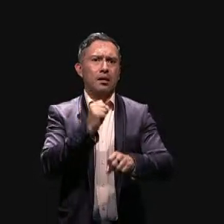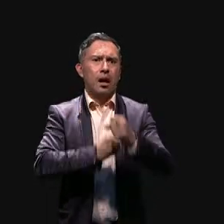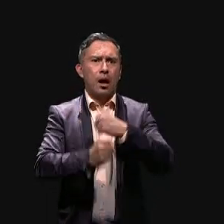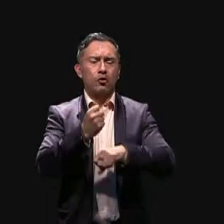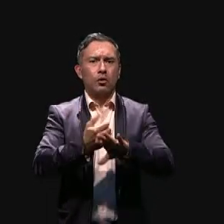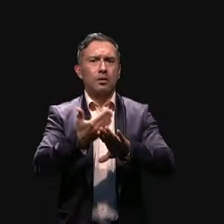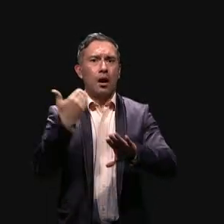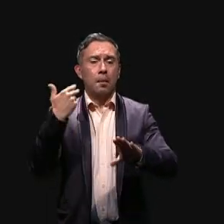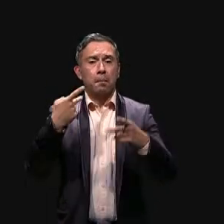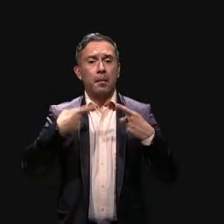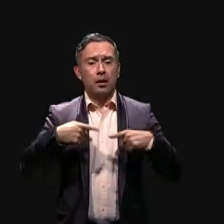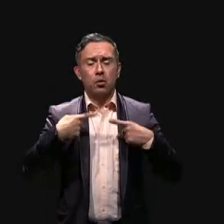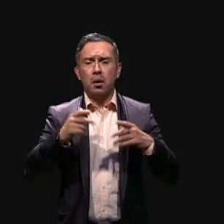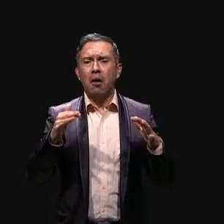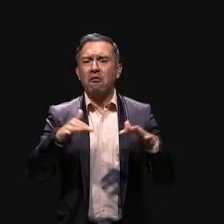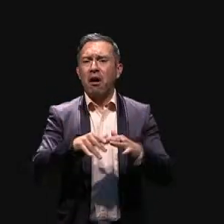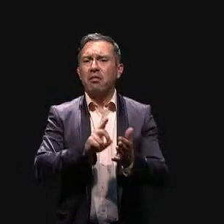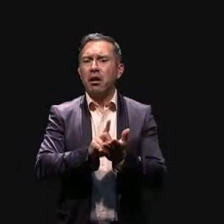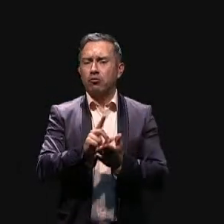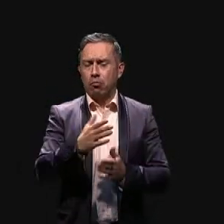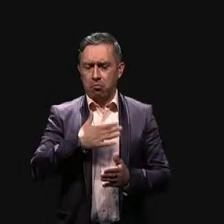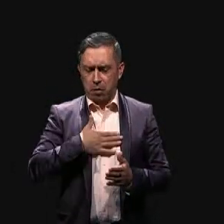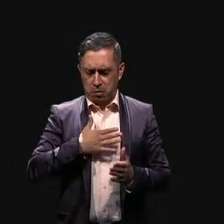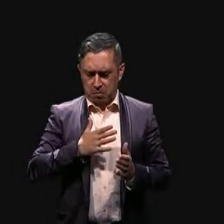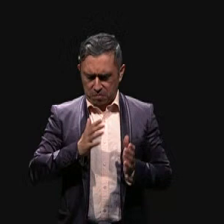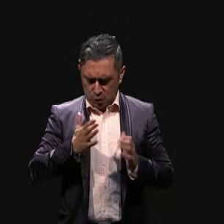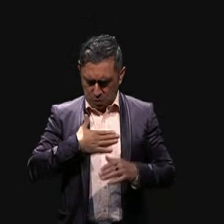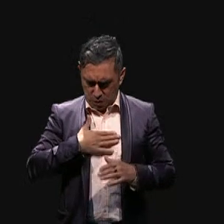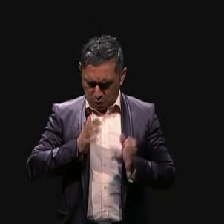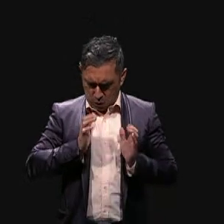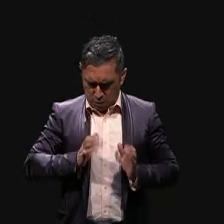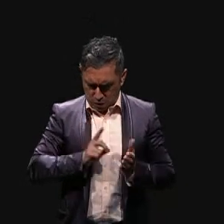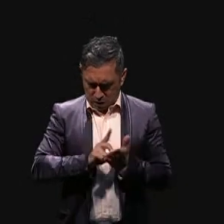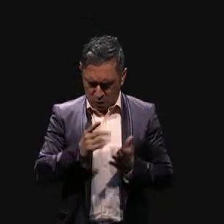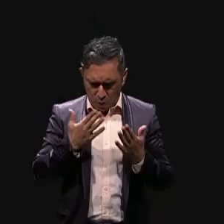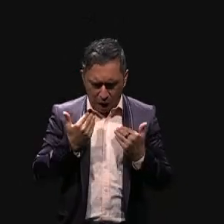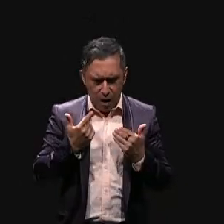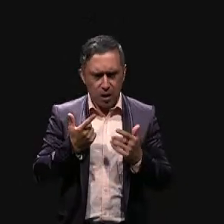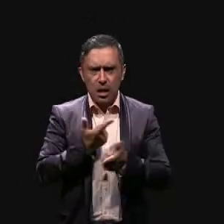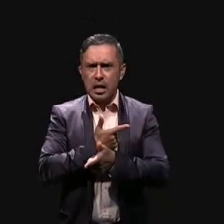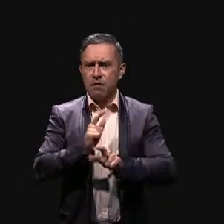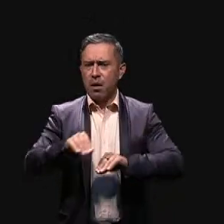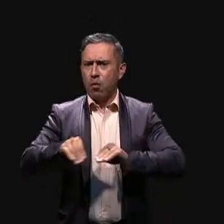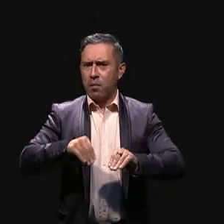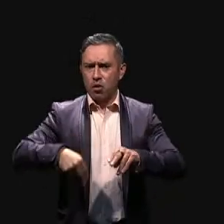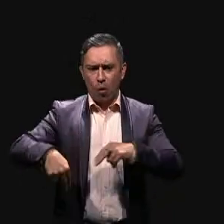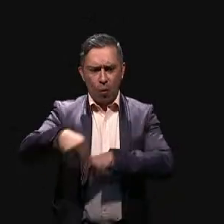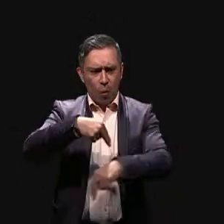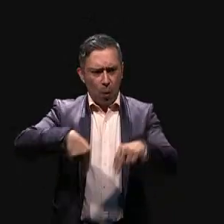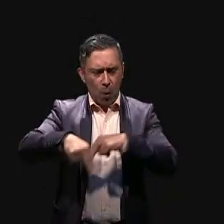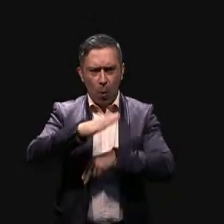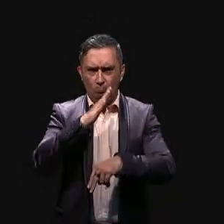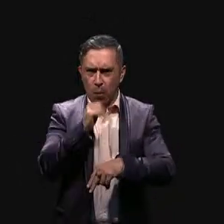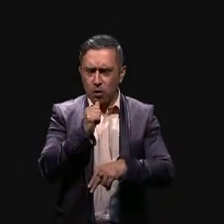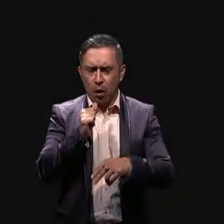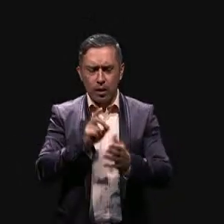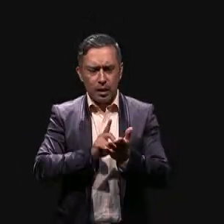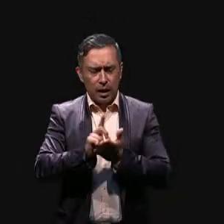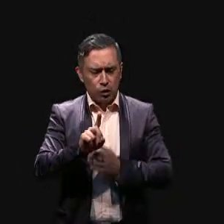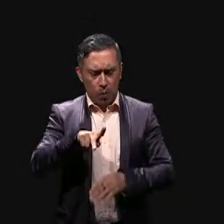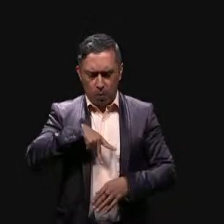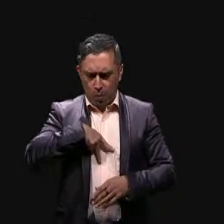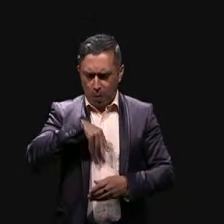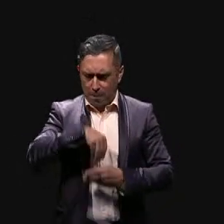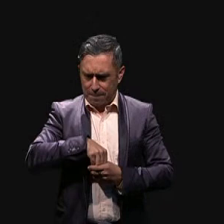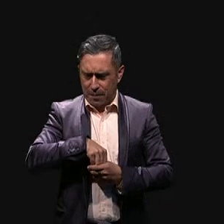didn't have the right to move freely and they didn't have rights of privacy, and our indigenous populations didn't have